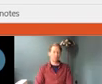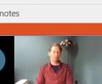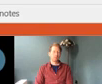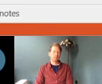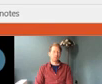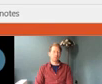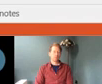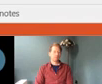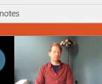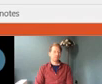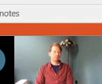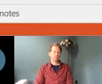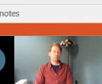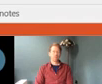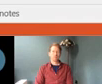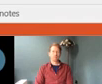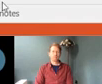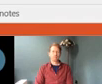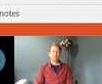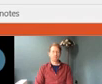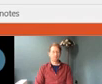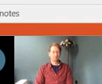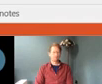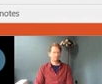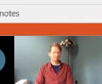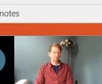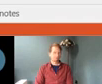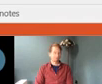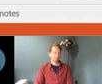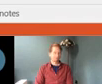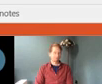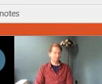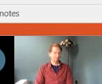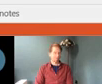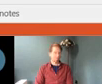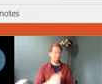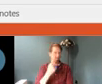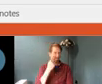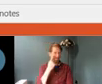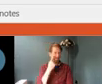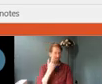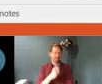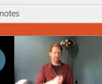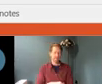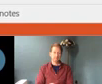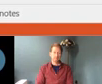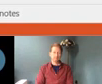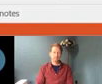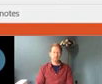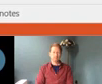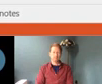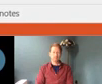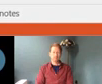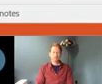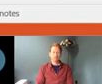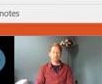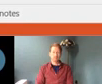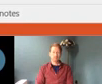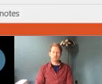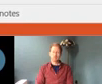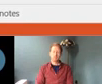you one project of what my PhD consists of, what